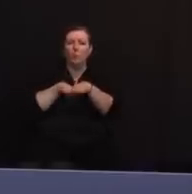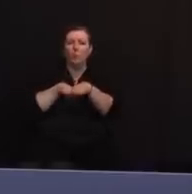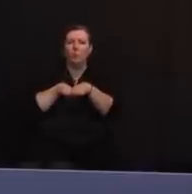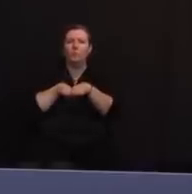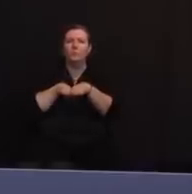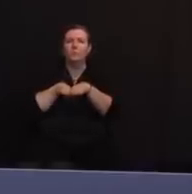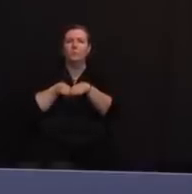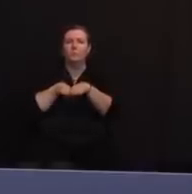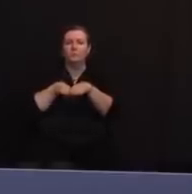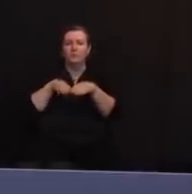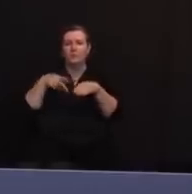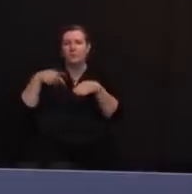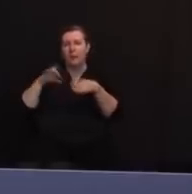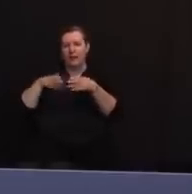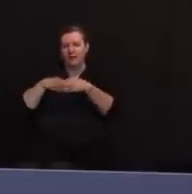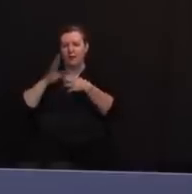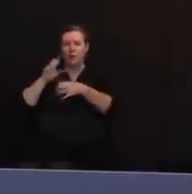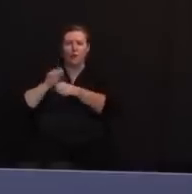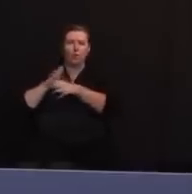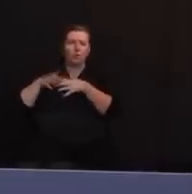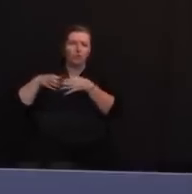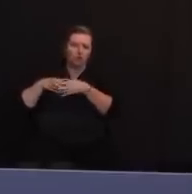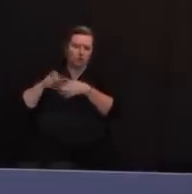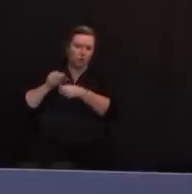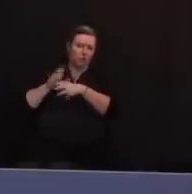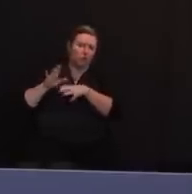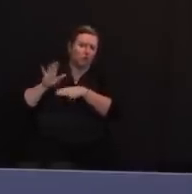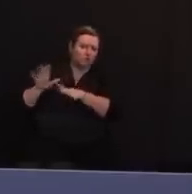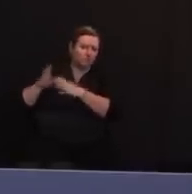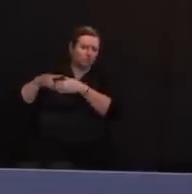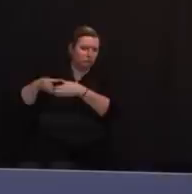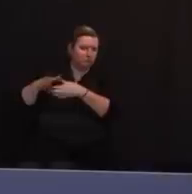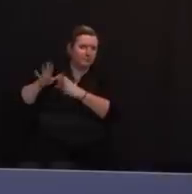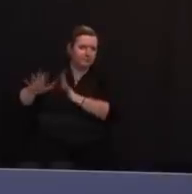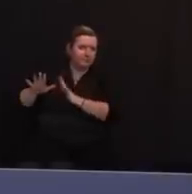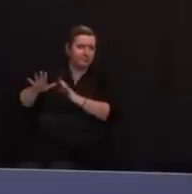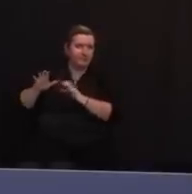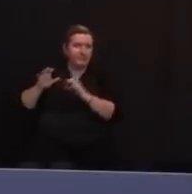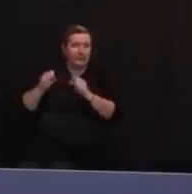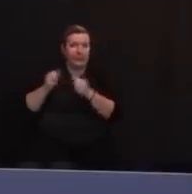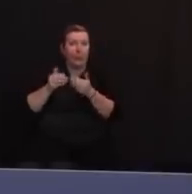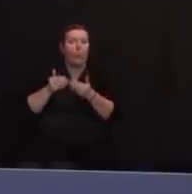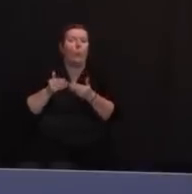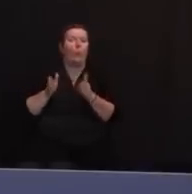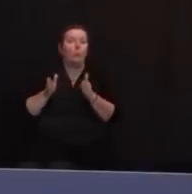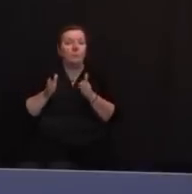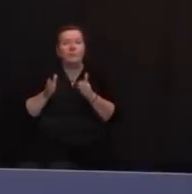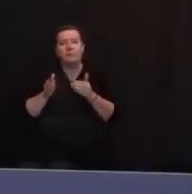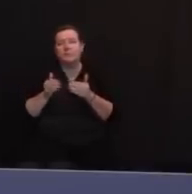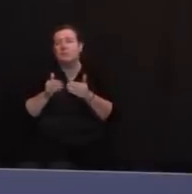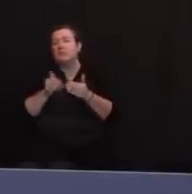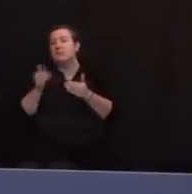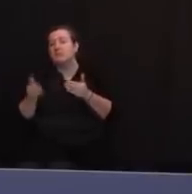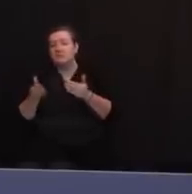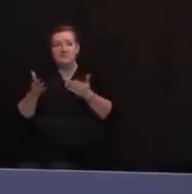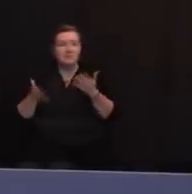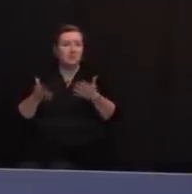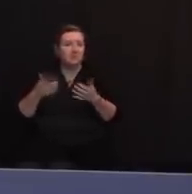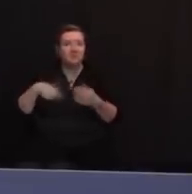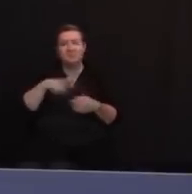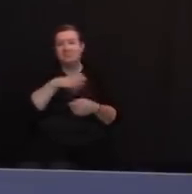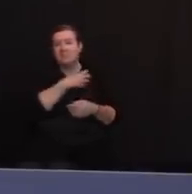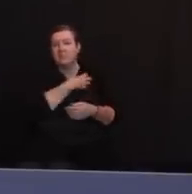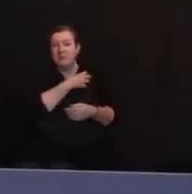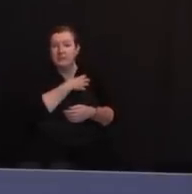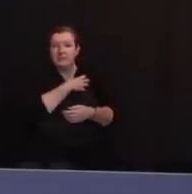up their pods and be available to community healthcare workers and now sworn law enforcement